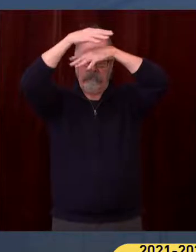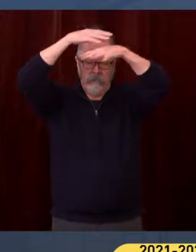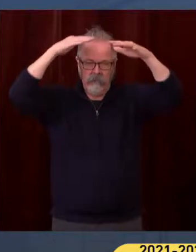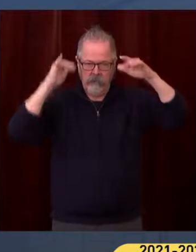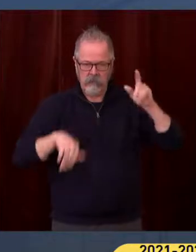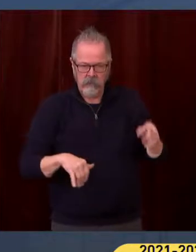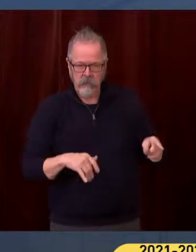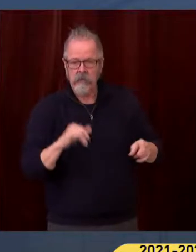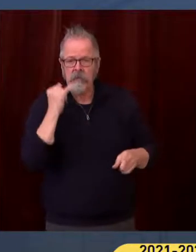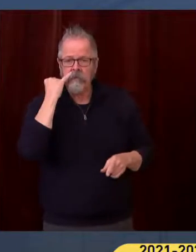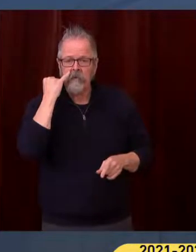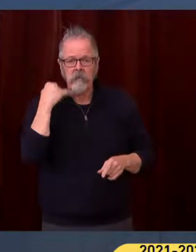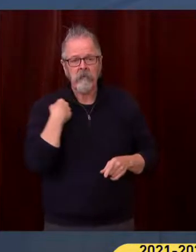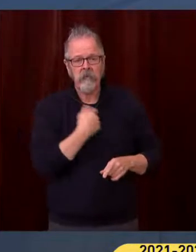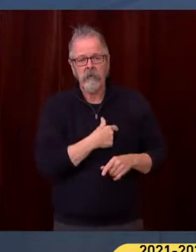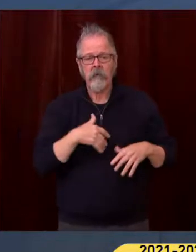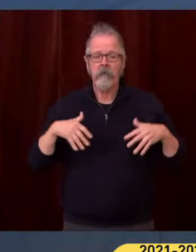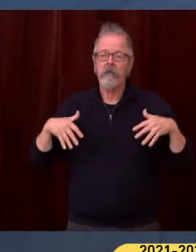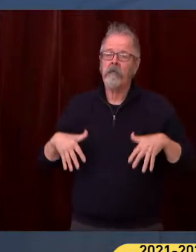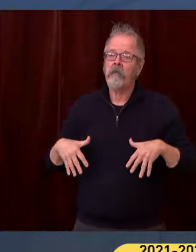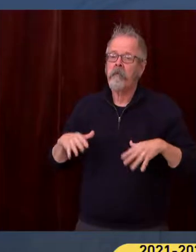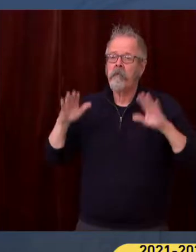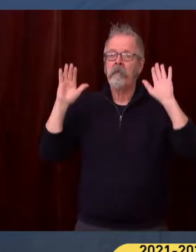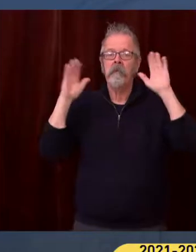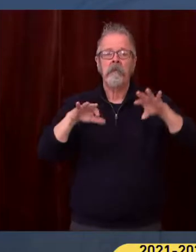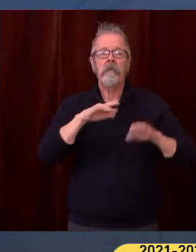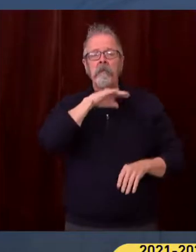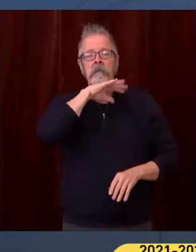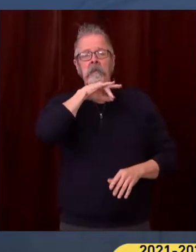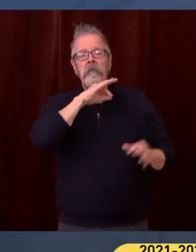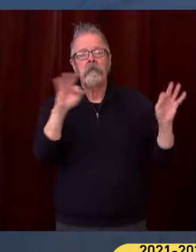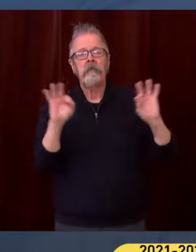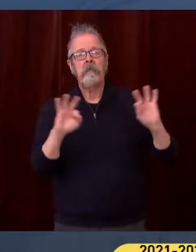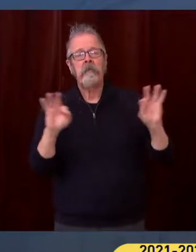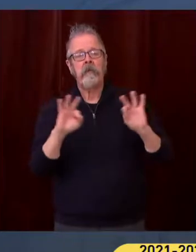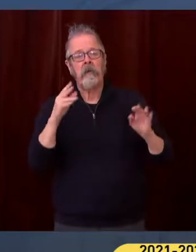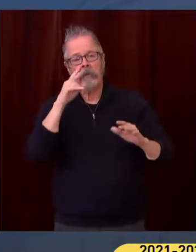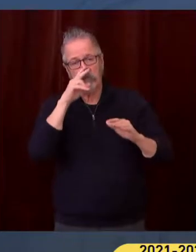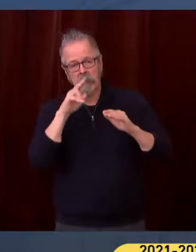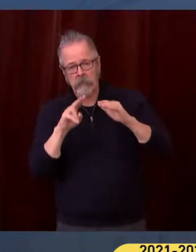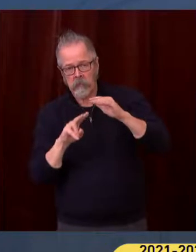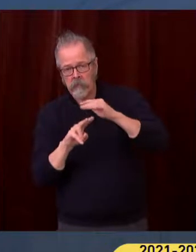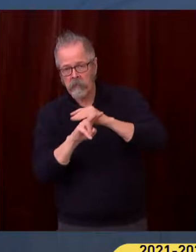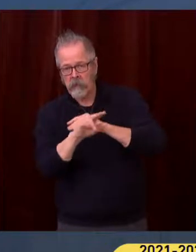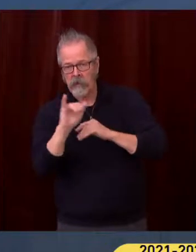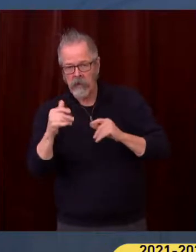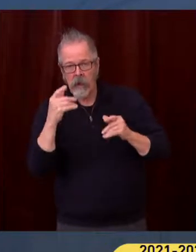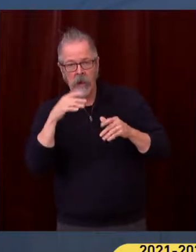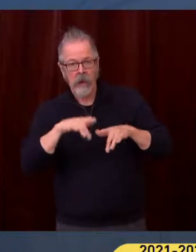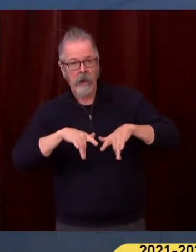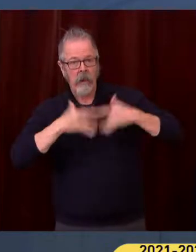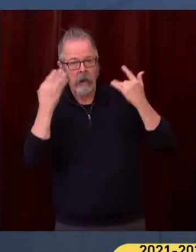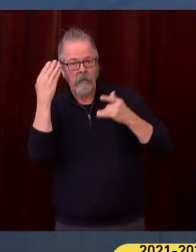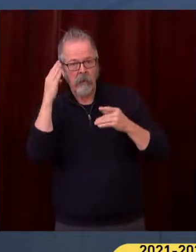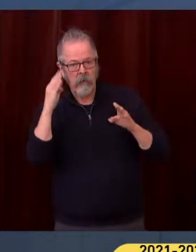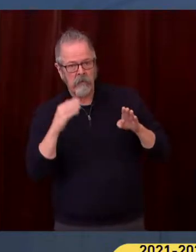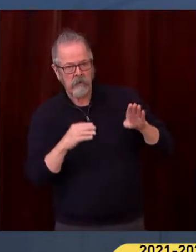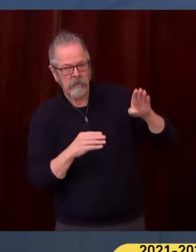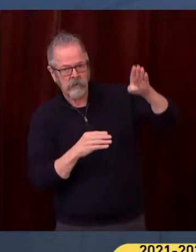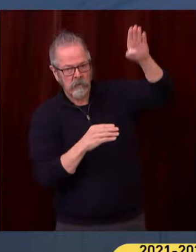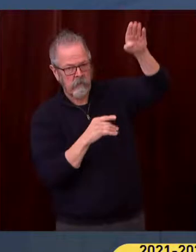changes this year, the projected existing is in the light blue line. That's what we would intend to see as pollution